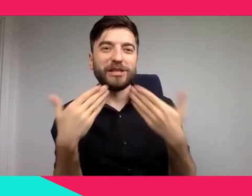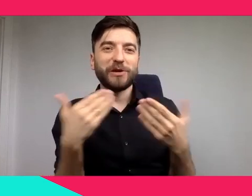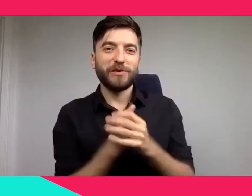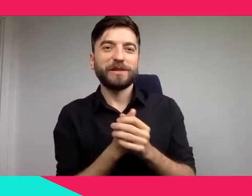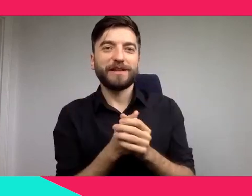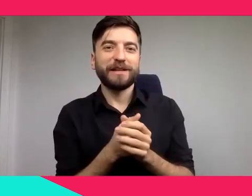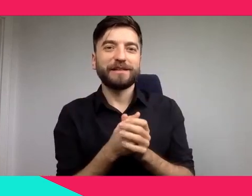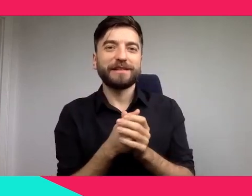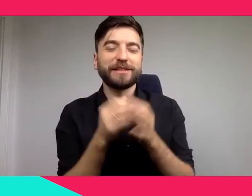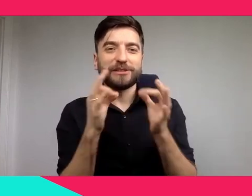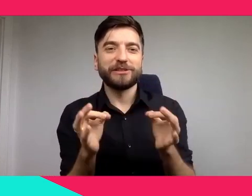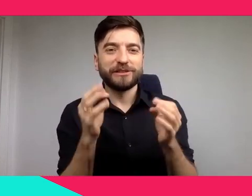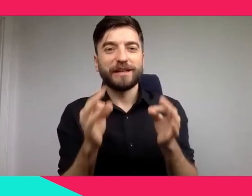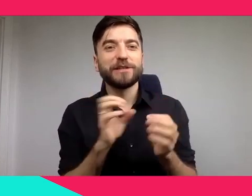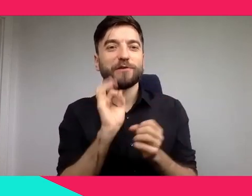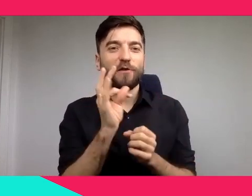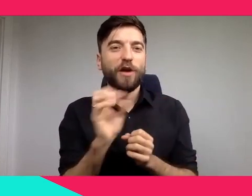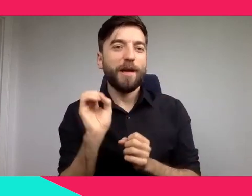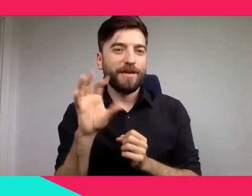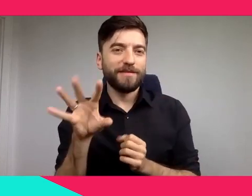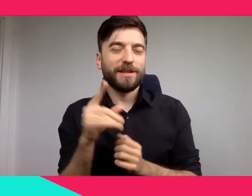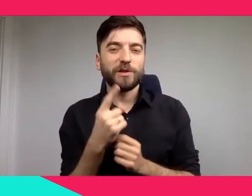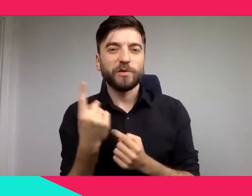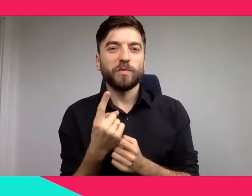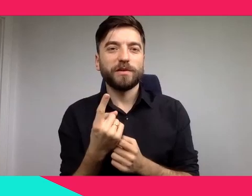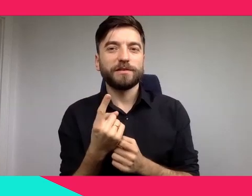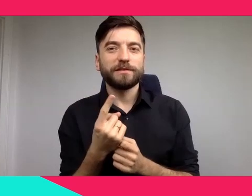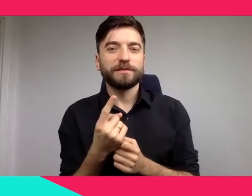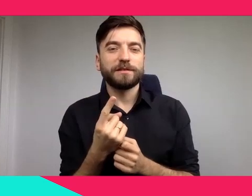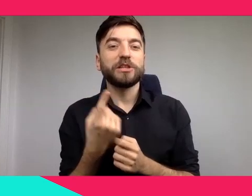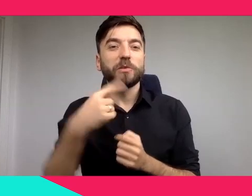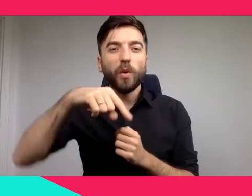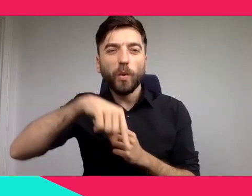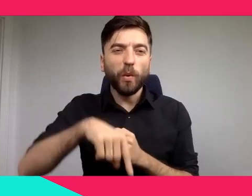And yeah, and we're going to go deeper into that in the panel that